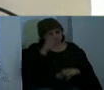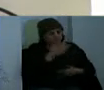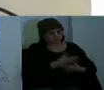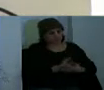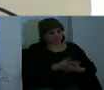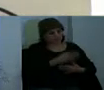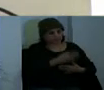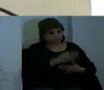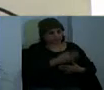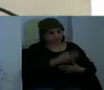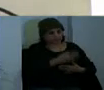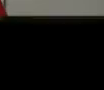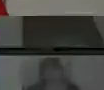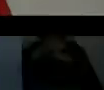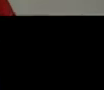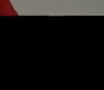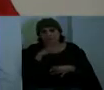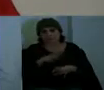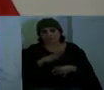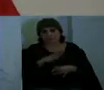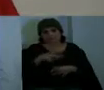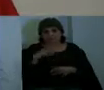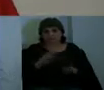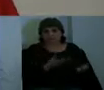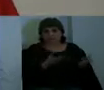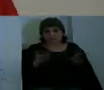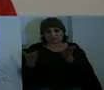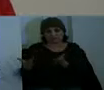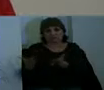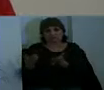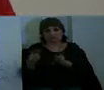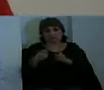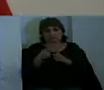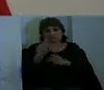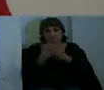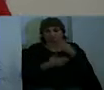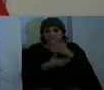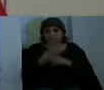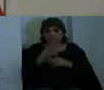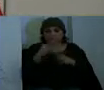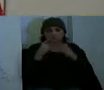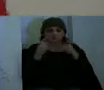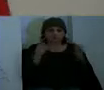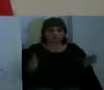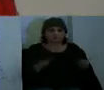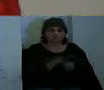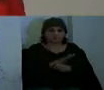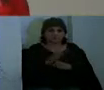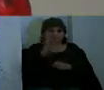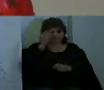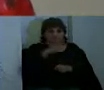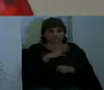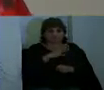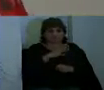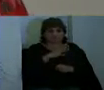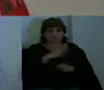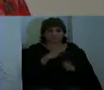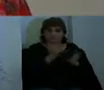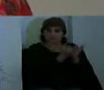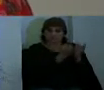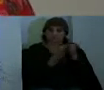delivered into the hands of sinful men, and he was crucified on the third day, and he